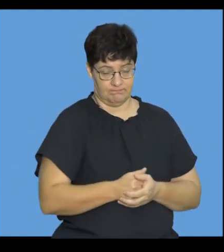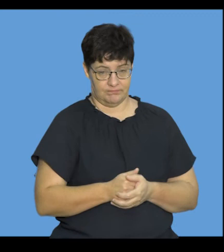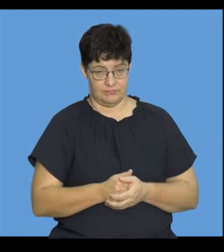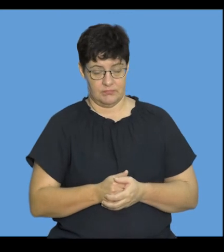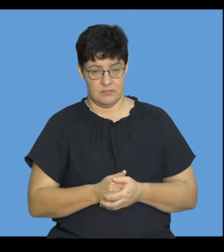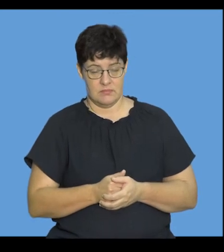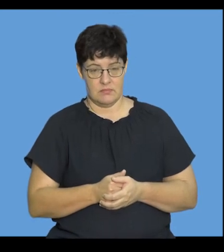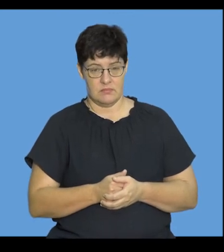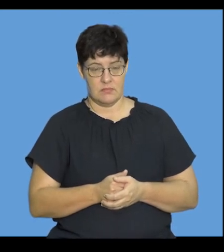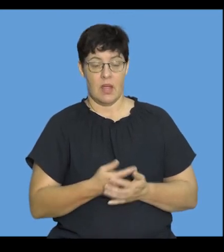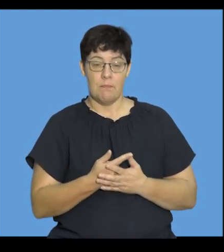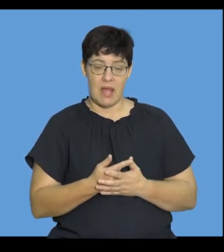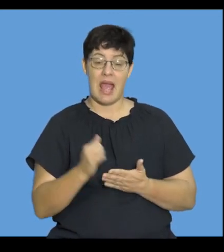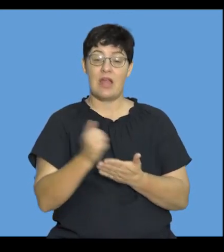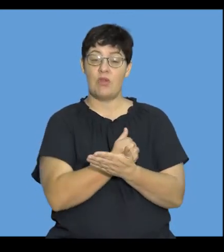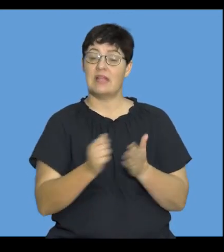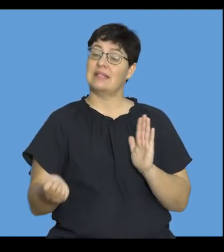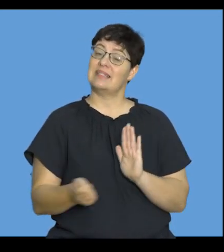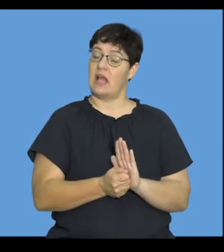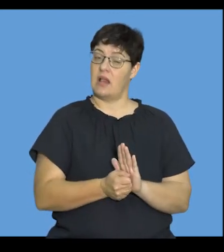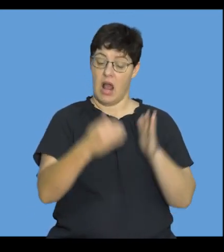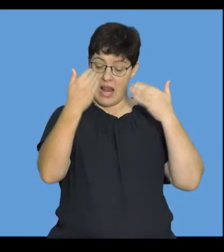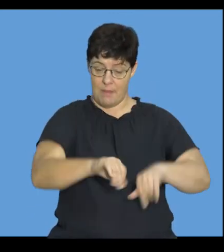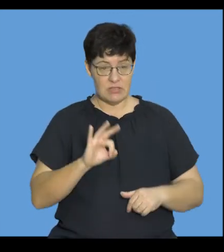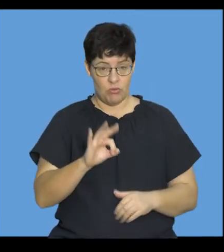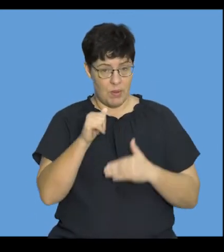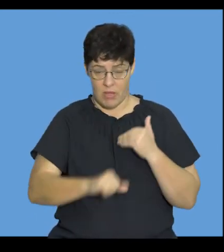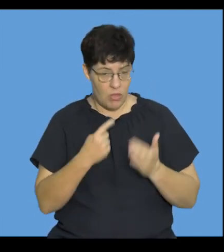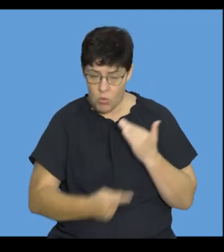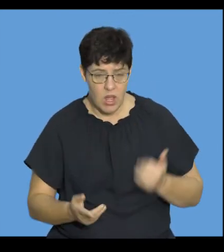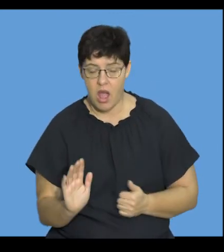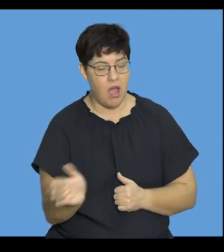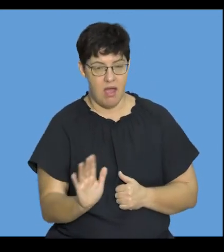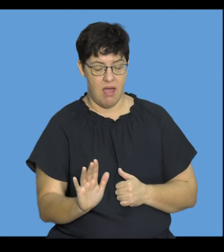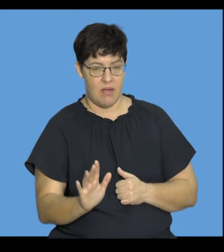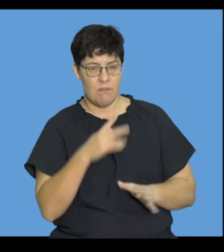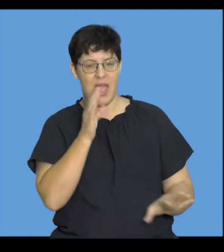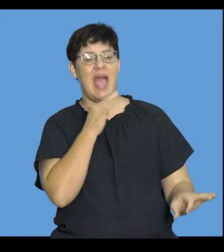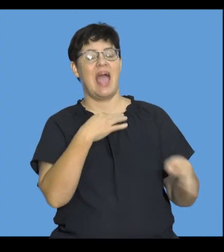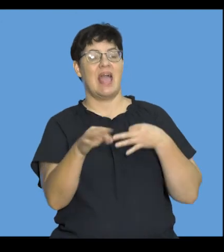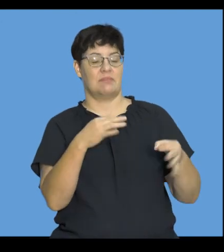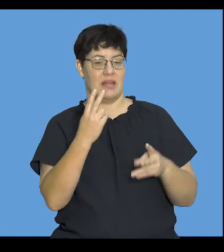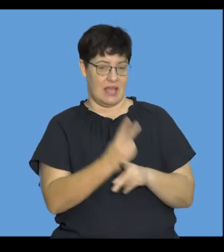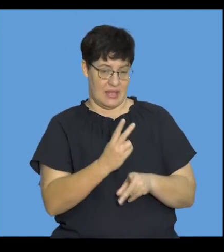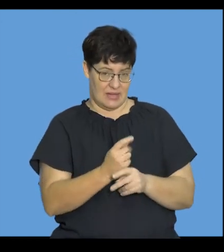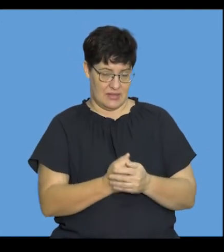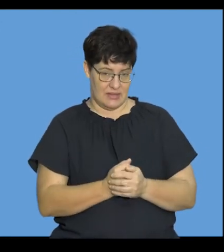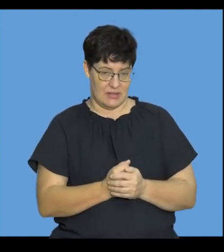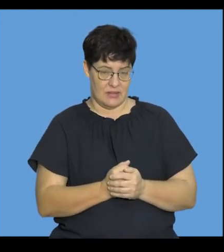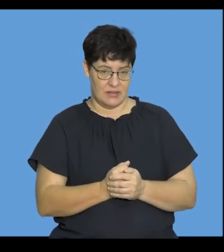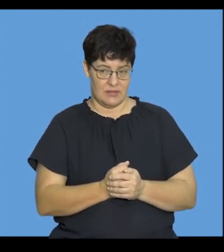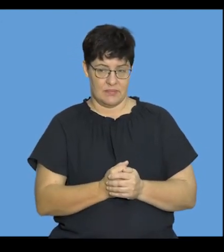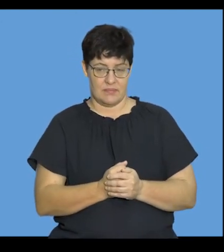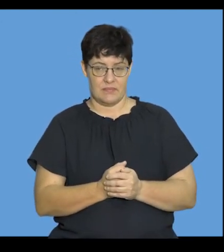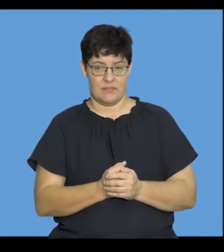However, the credit sales is not limited to those months. Why? Let's explain again using a concrete